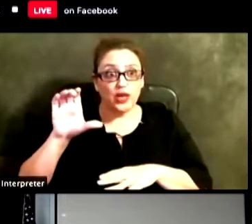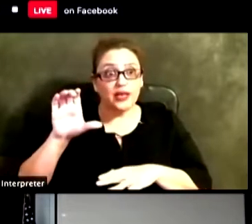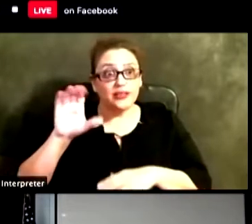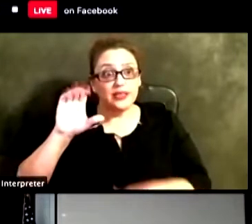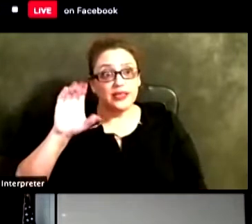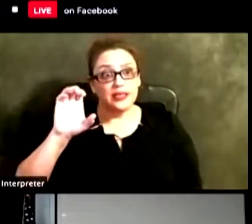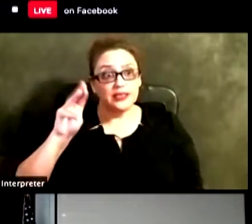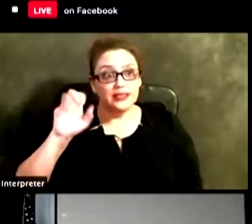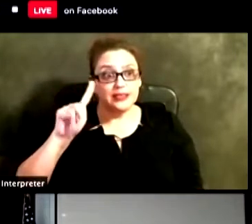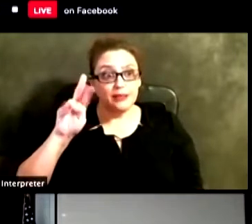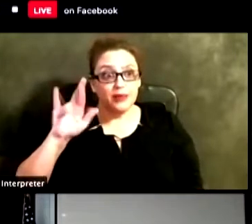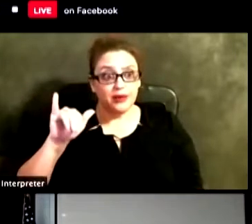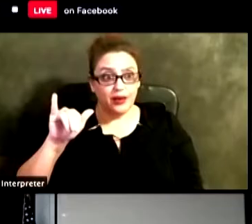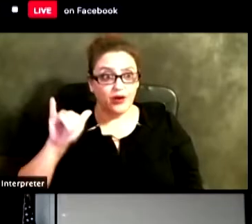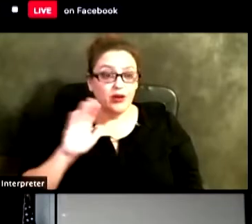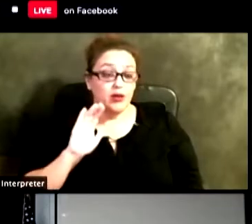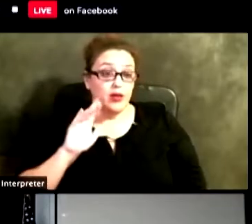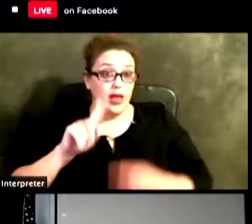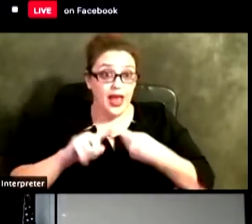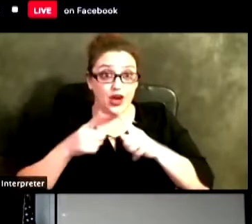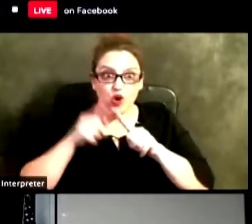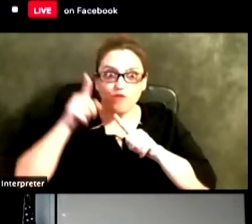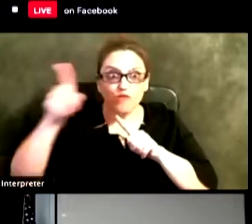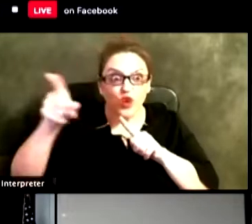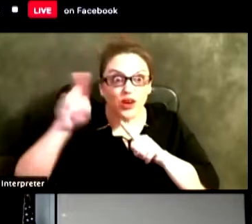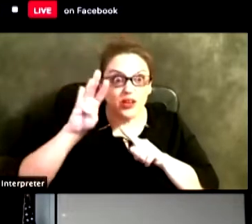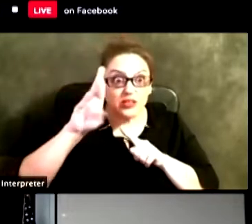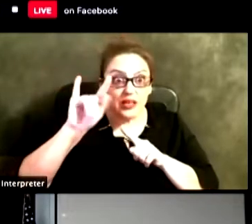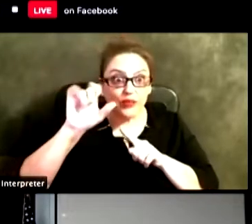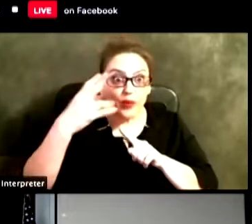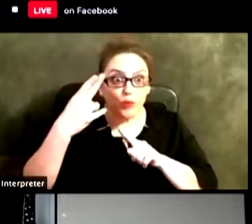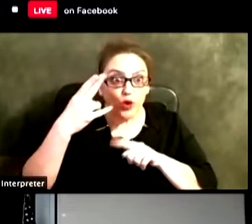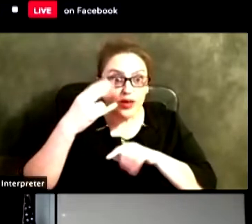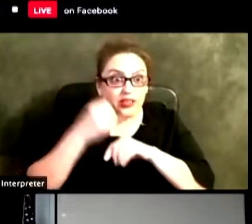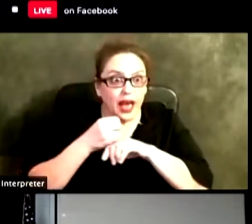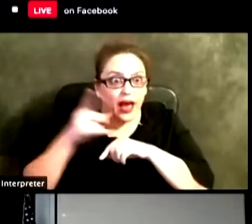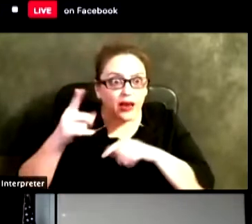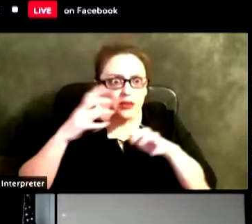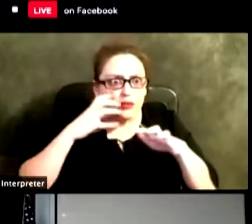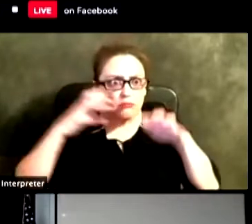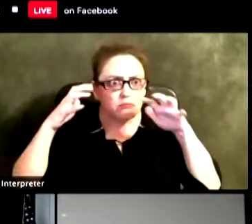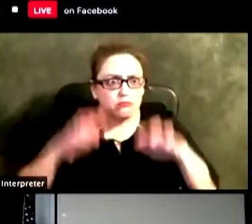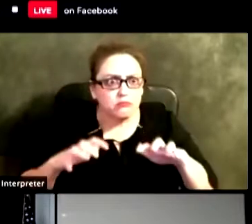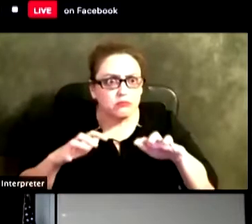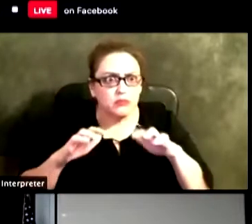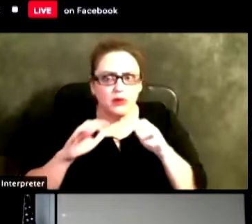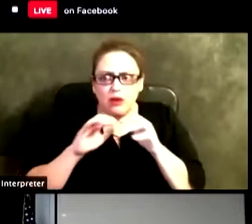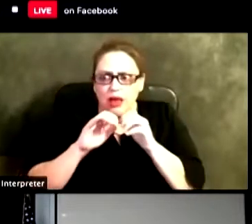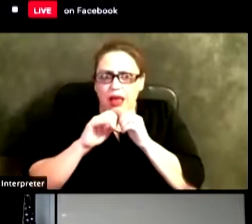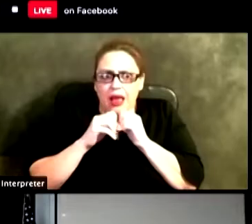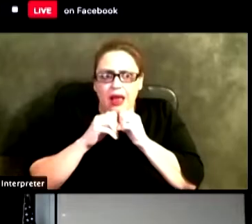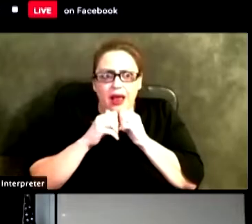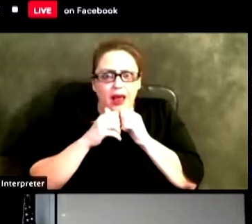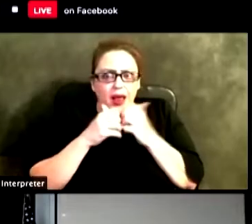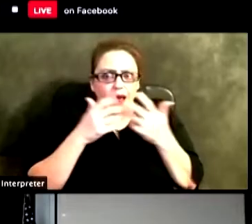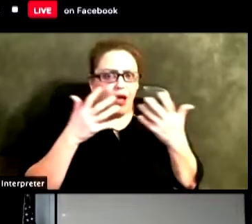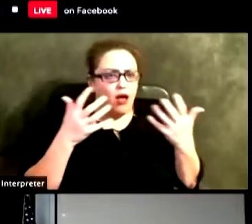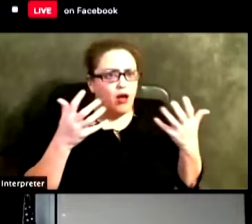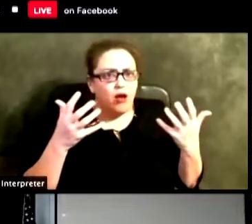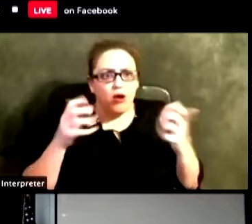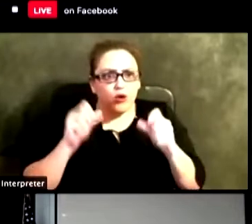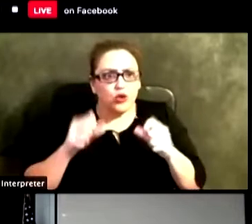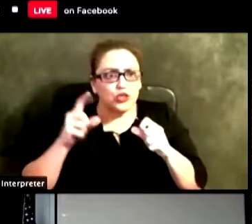friends, of course, over in the British Isles, they're just beside themselves. They don't understand how she could have left there